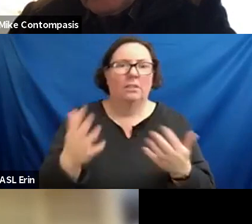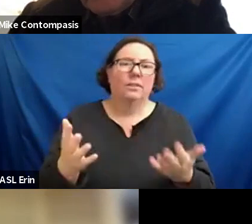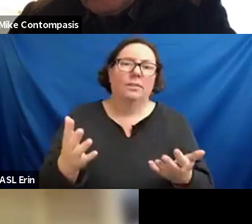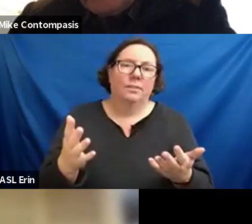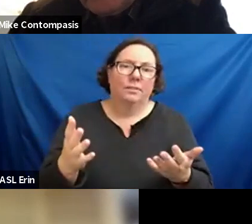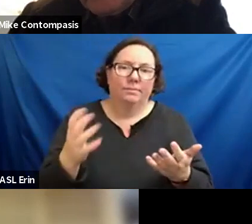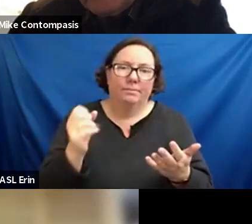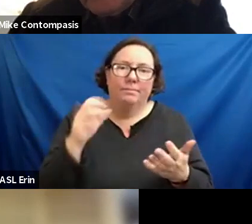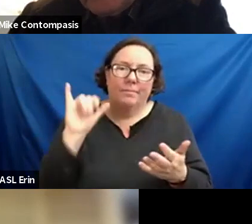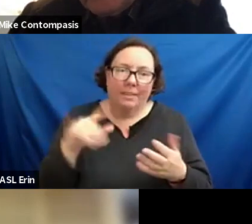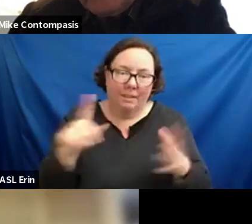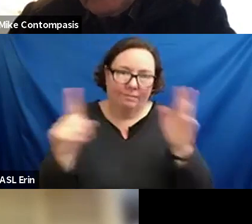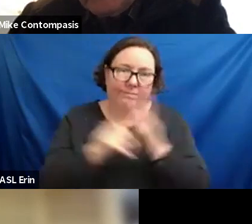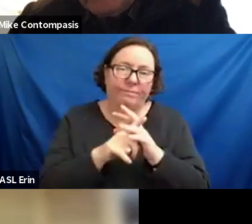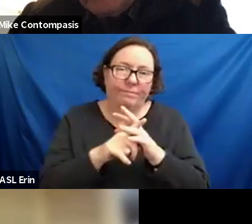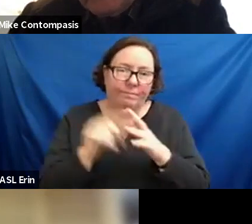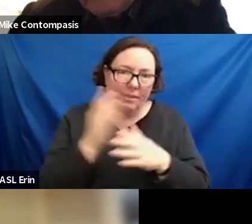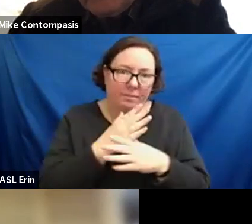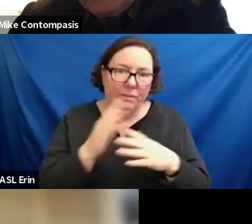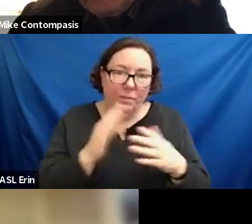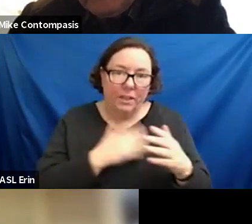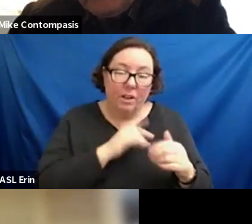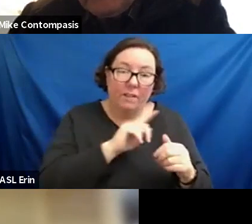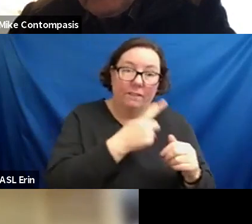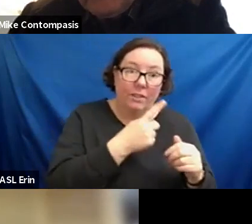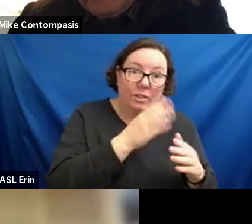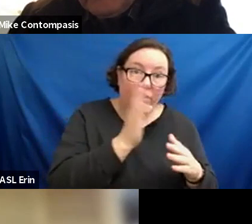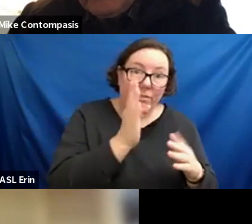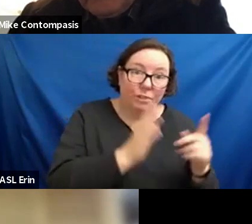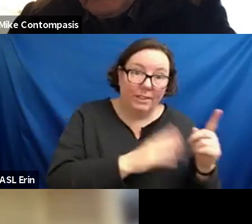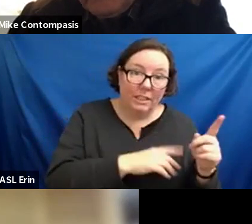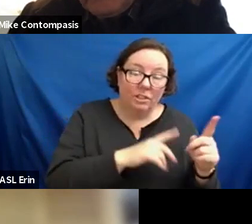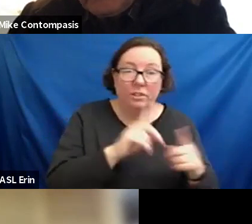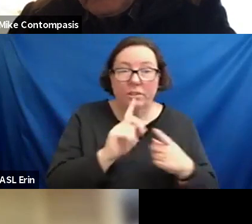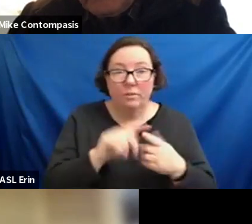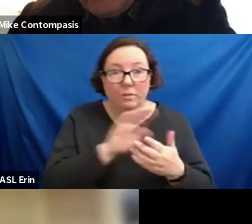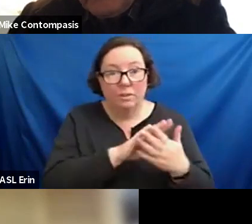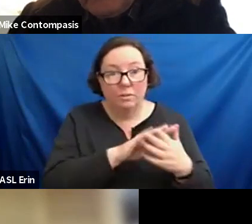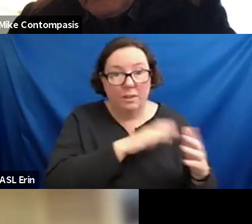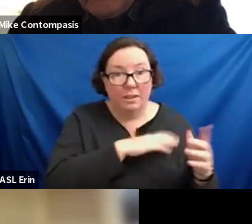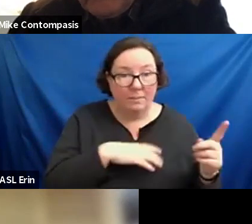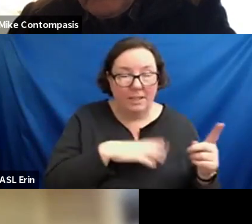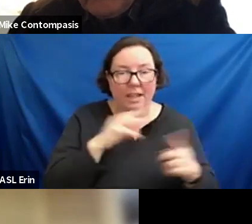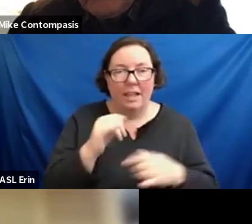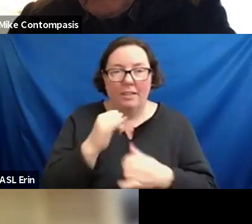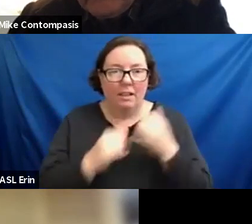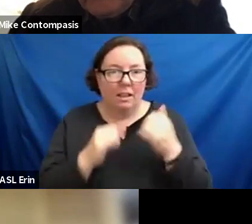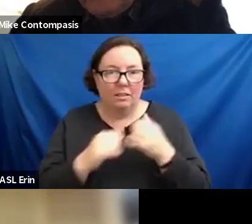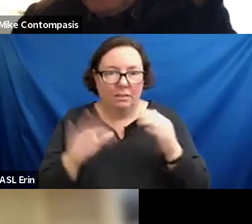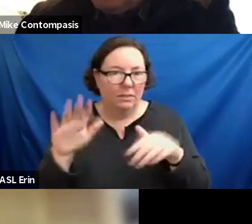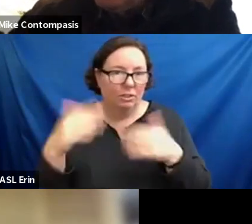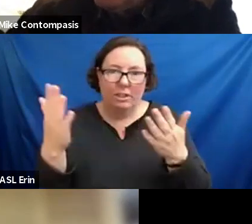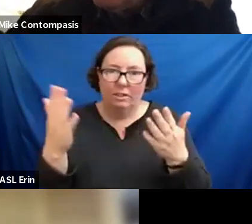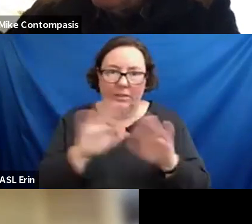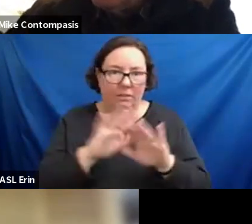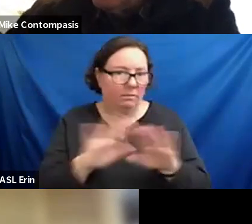up between our first presentation to the school committee and their ultimate and the final recommendation that they